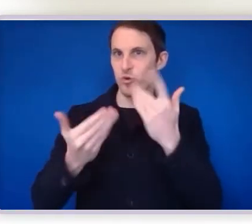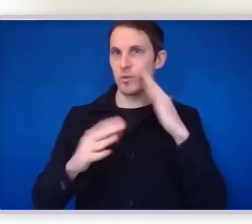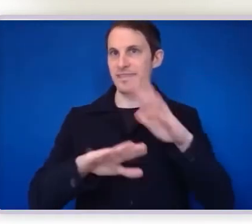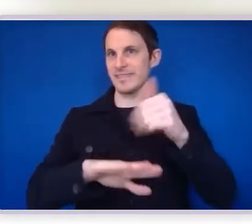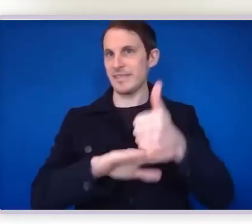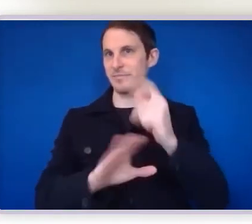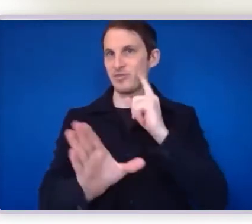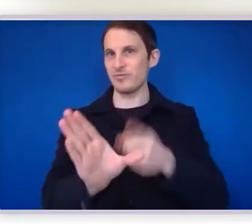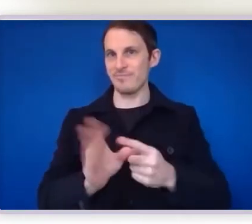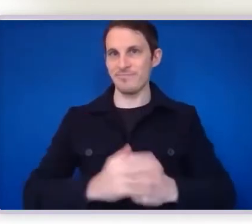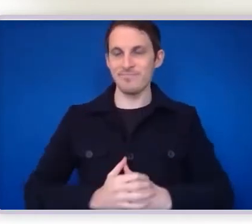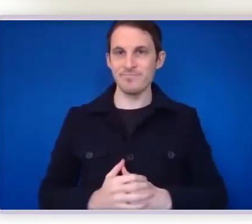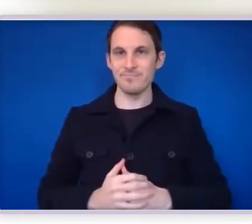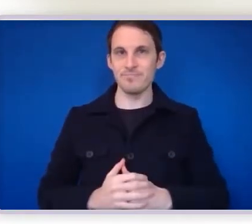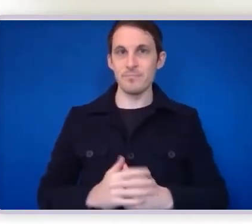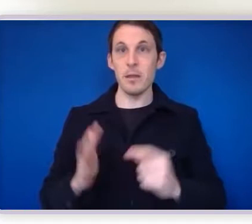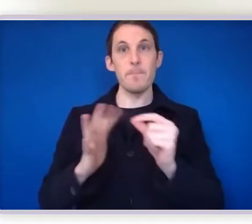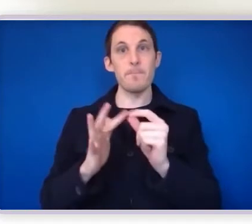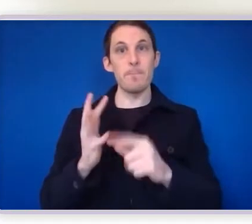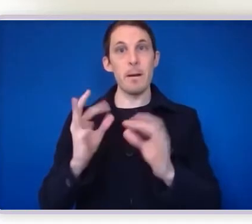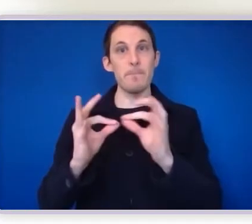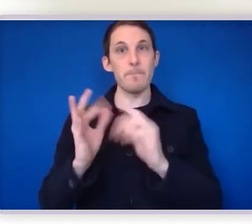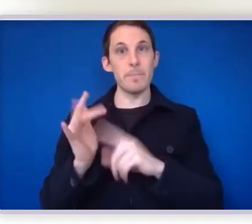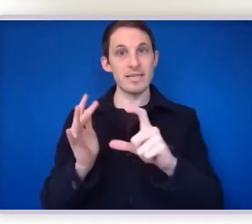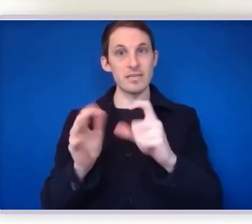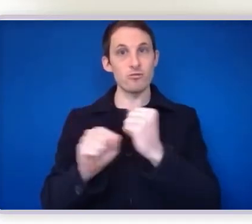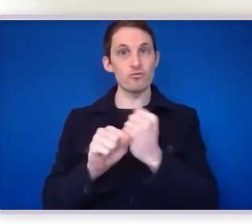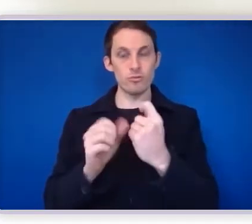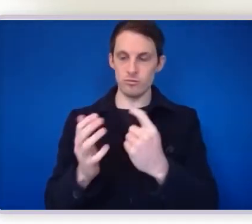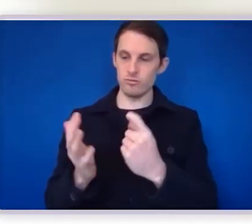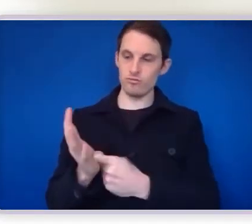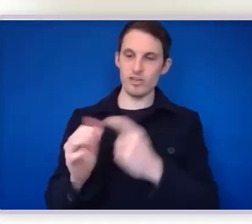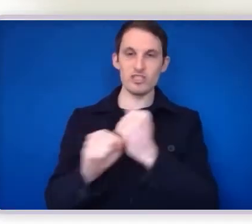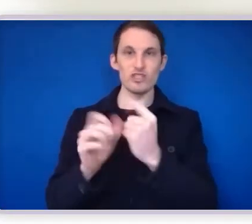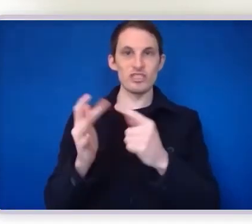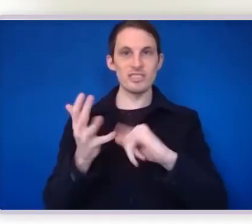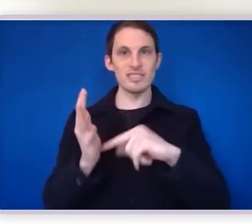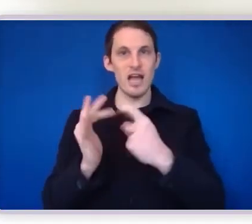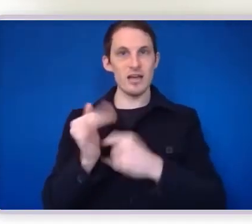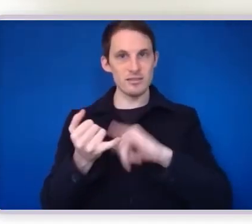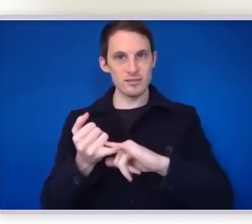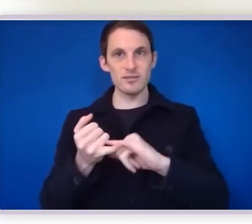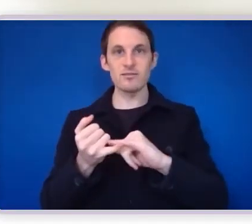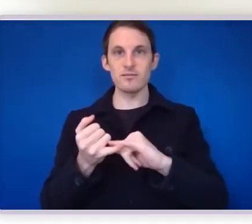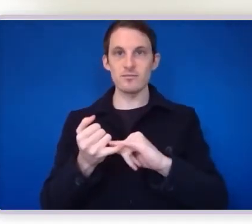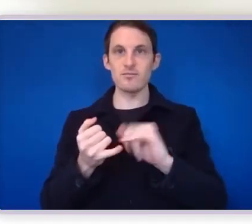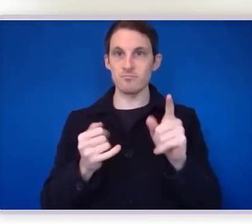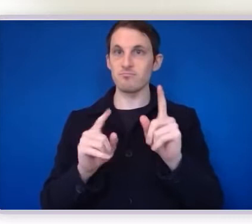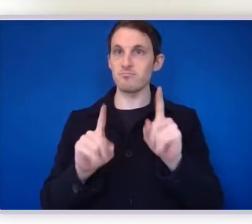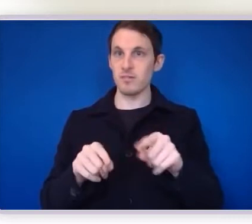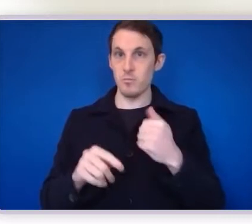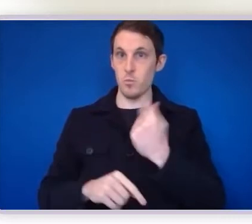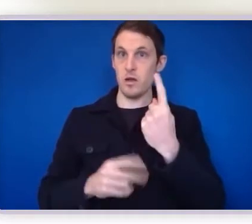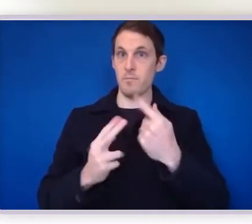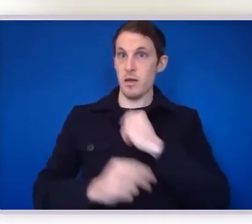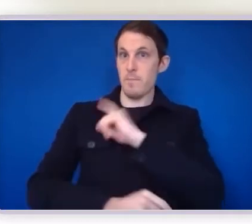Public registers are also part of the scheme. So basically, if one of my powers is to ban a